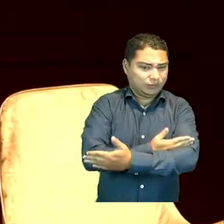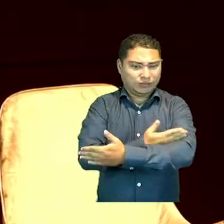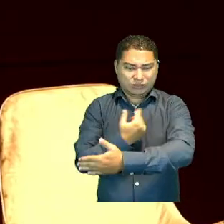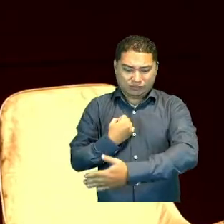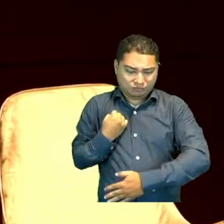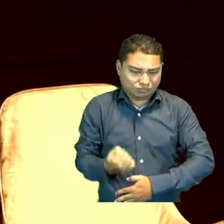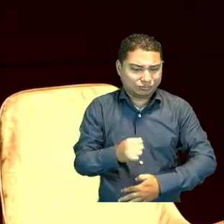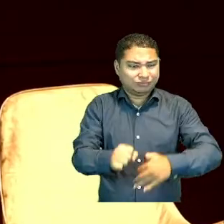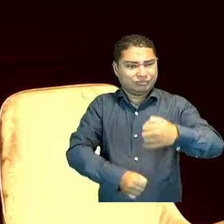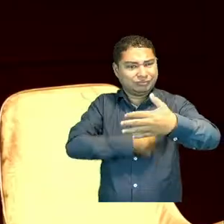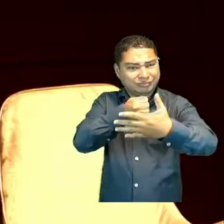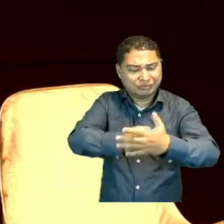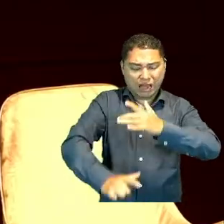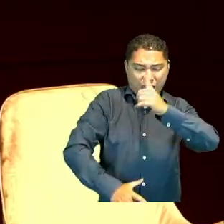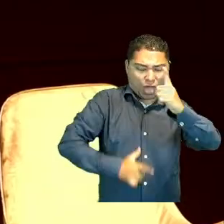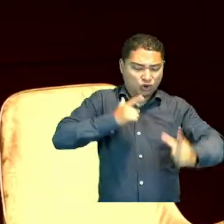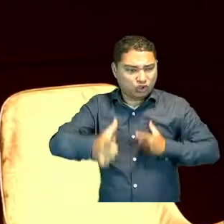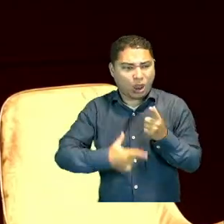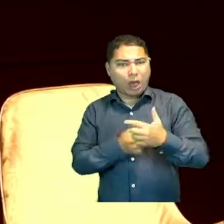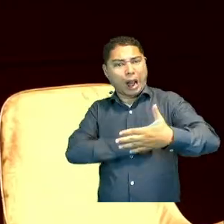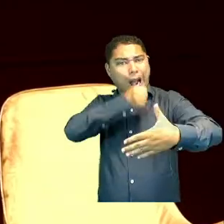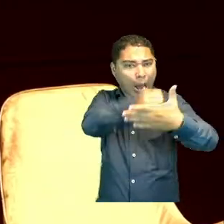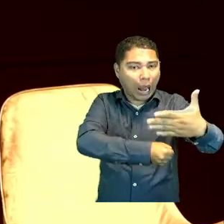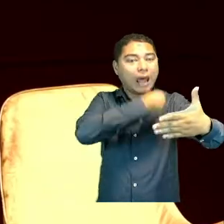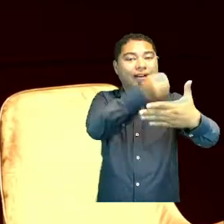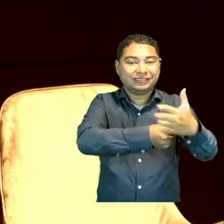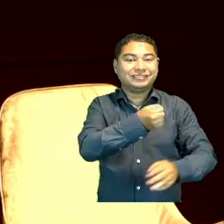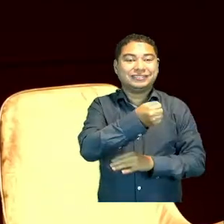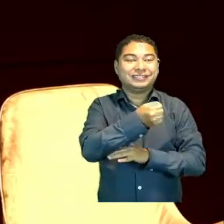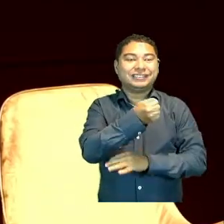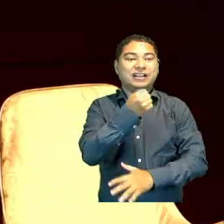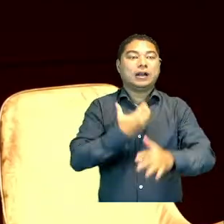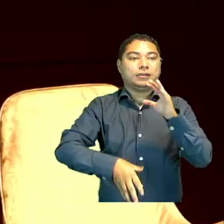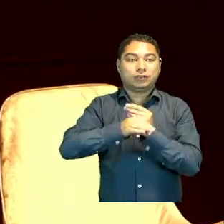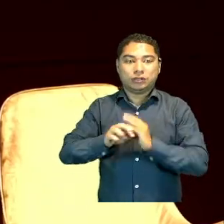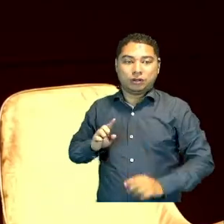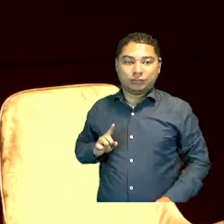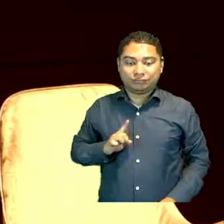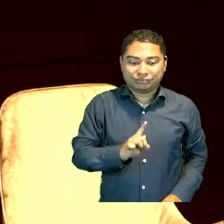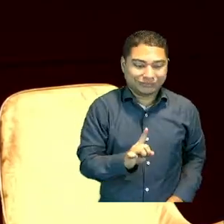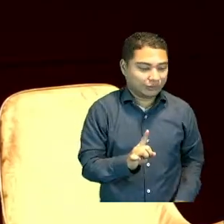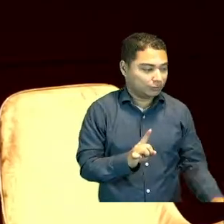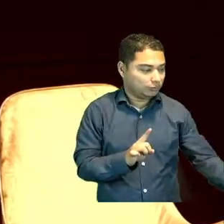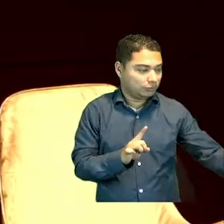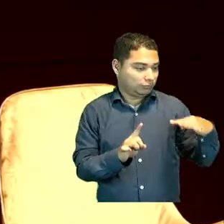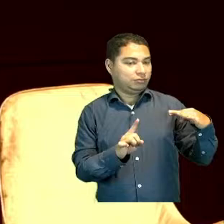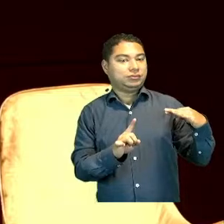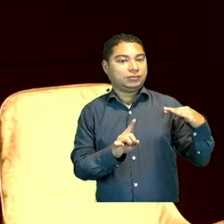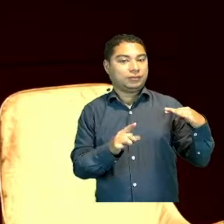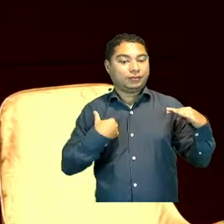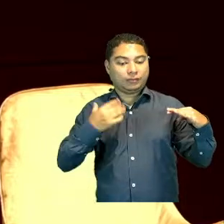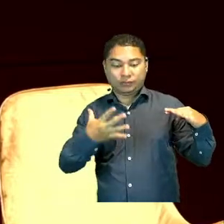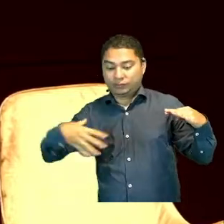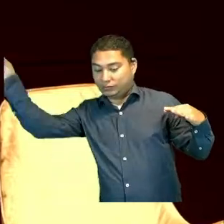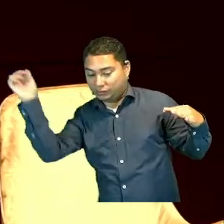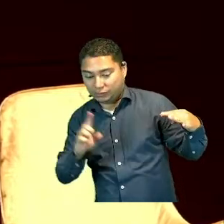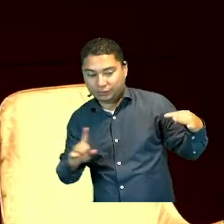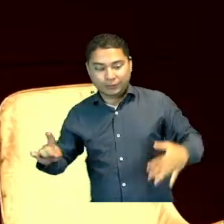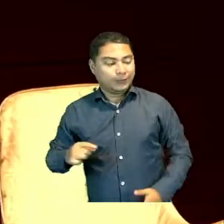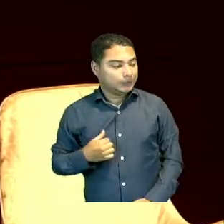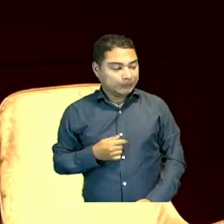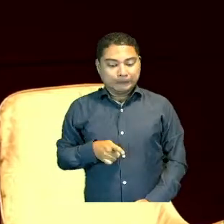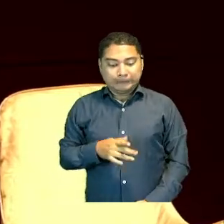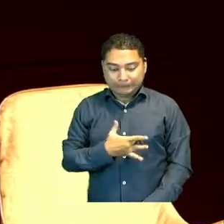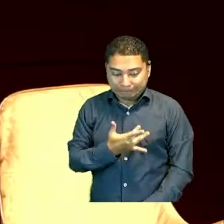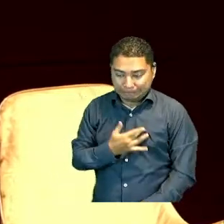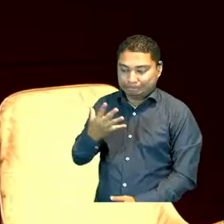look, because I'm a rebel, overwhelming and persistent woman, because when I arrive, people notice, and when I